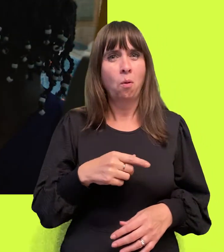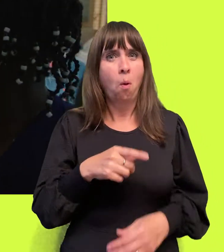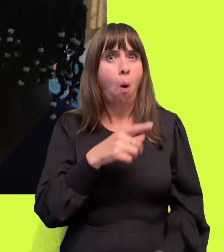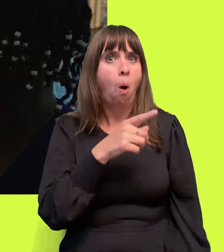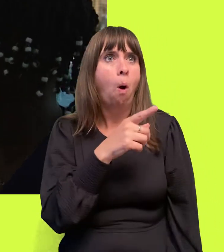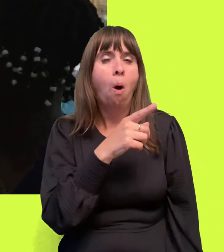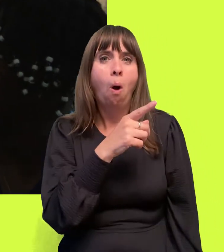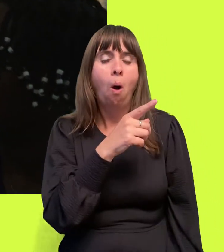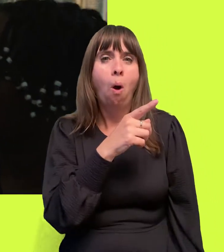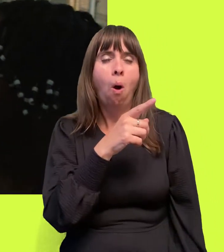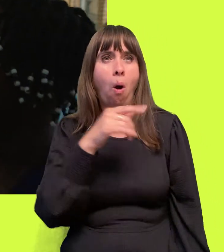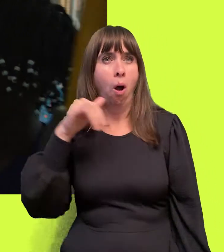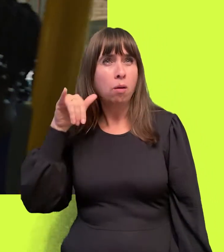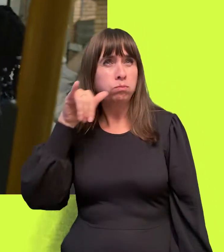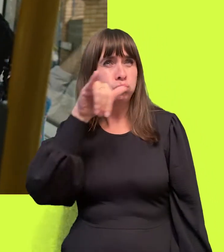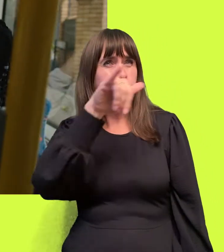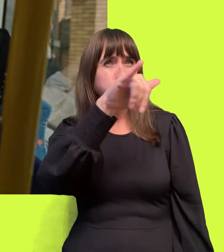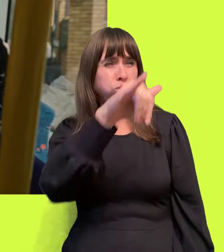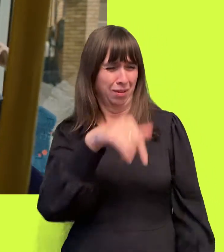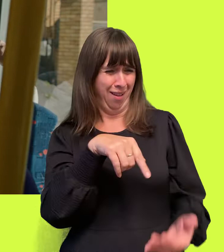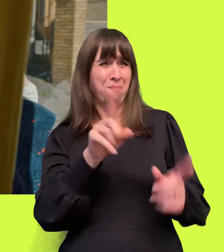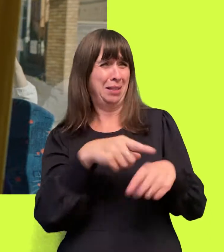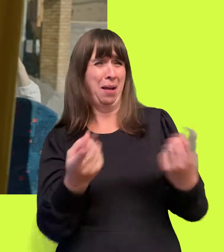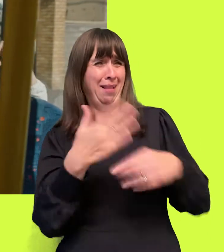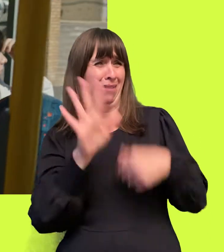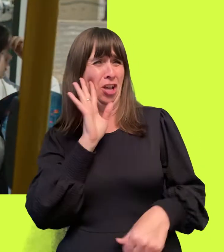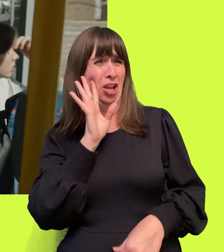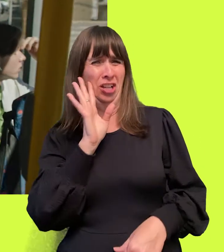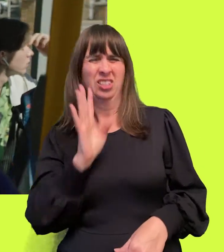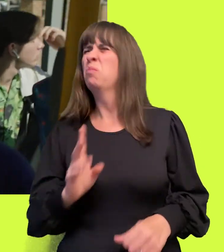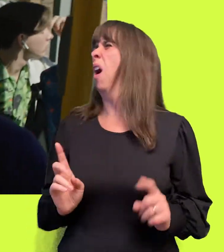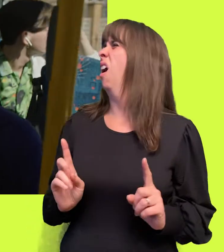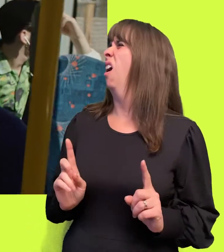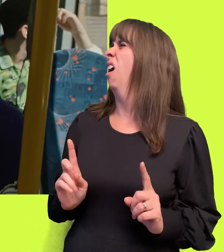Since when do airliners exist? Well, they don't. What are you talking about? They do.